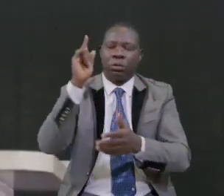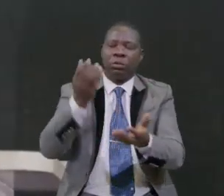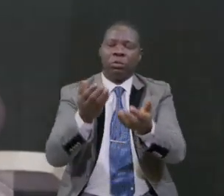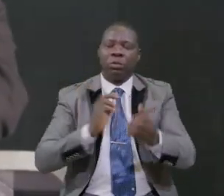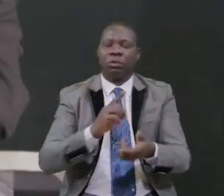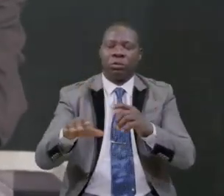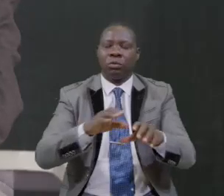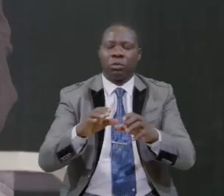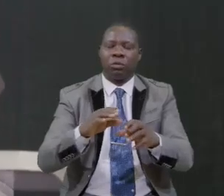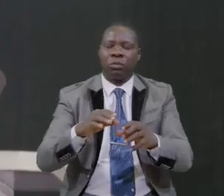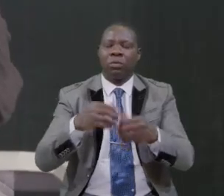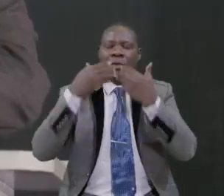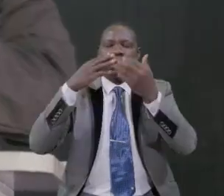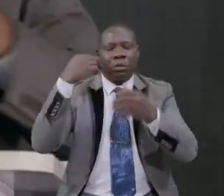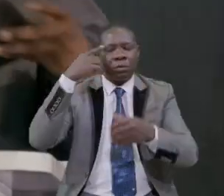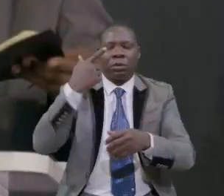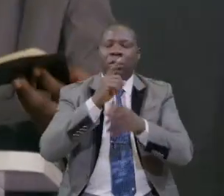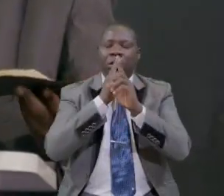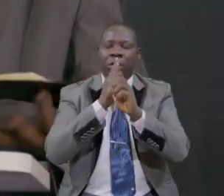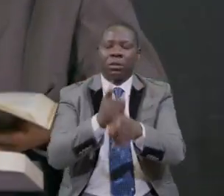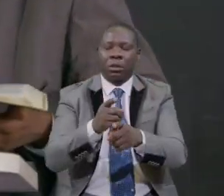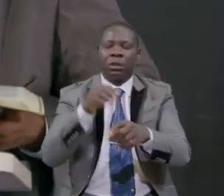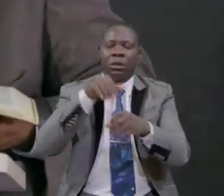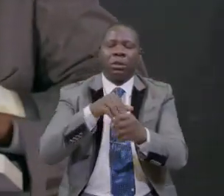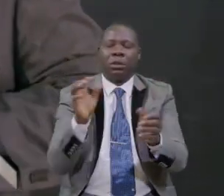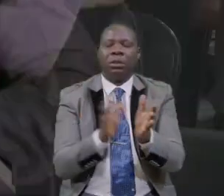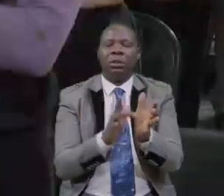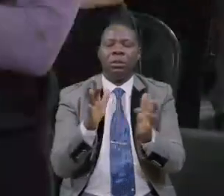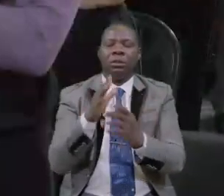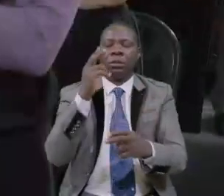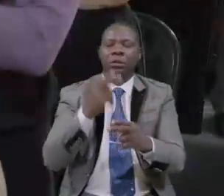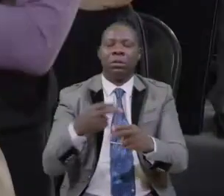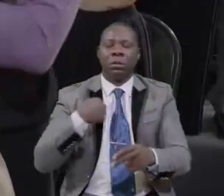the answer. In Jesus' name we pray.